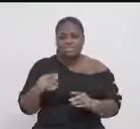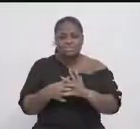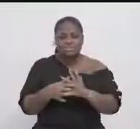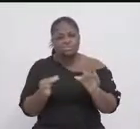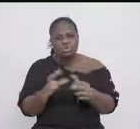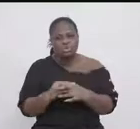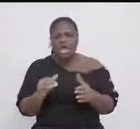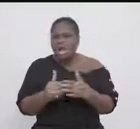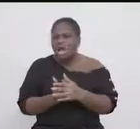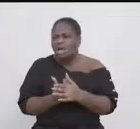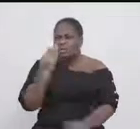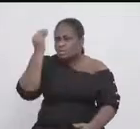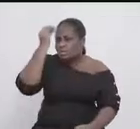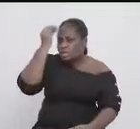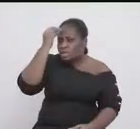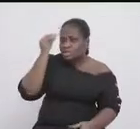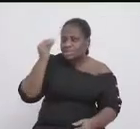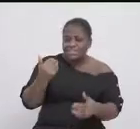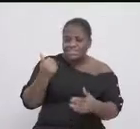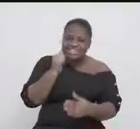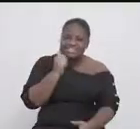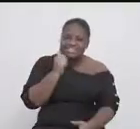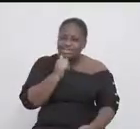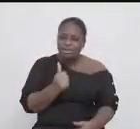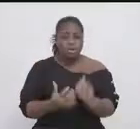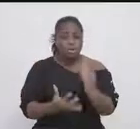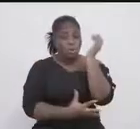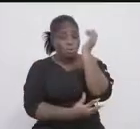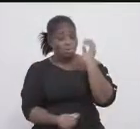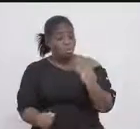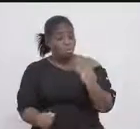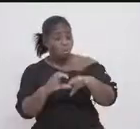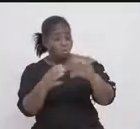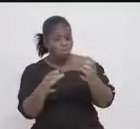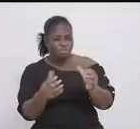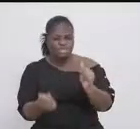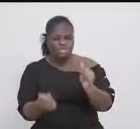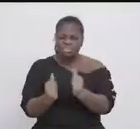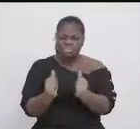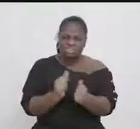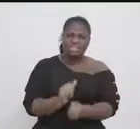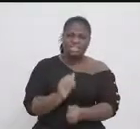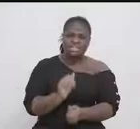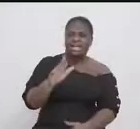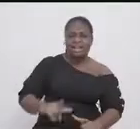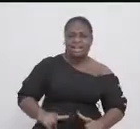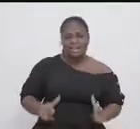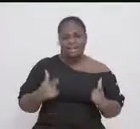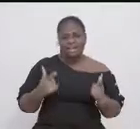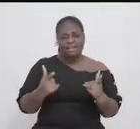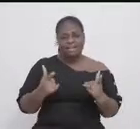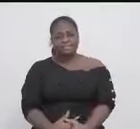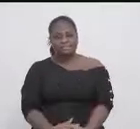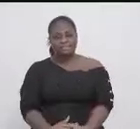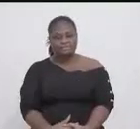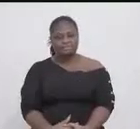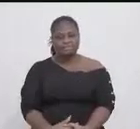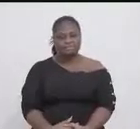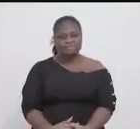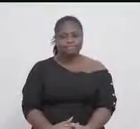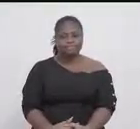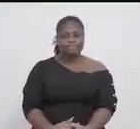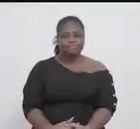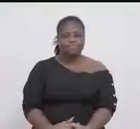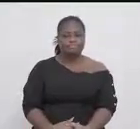that knowledge you give to these girls in these deprived communities change their life and their outlook? Okay, so let me